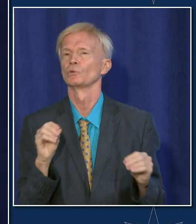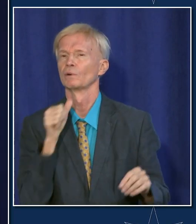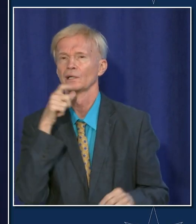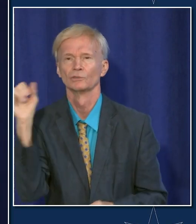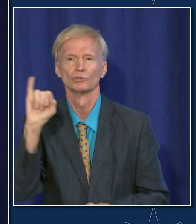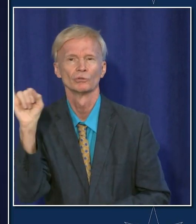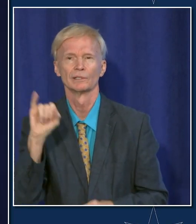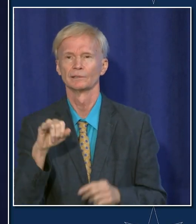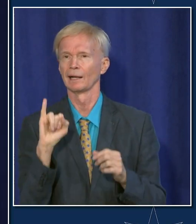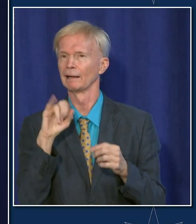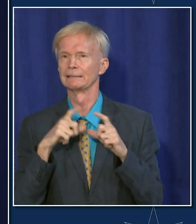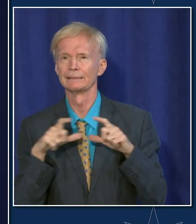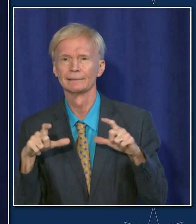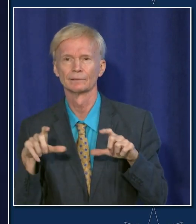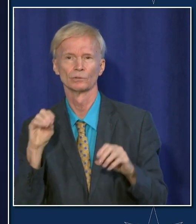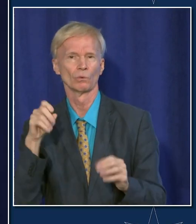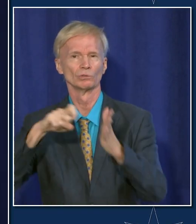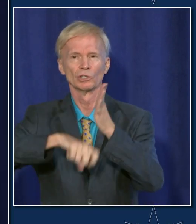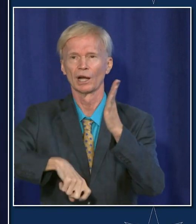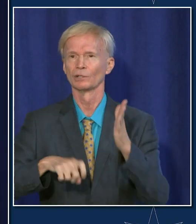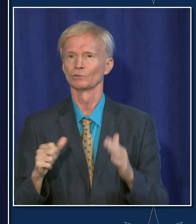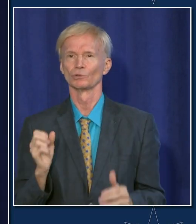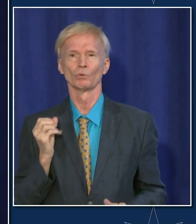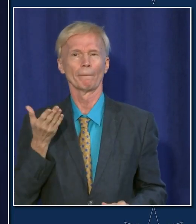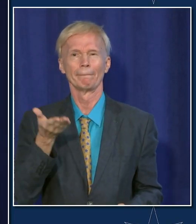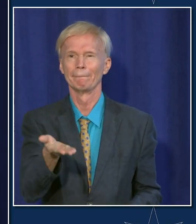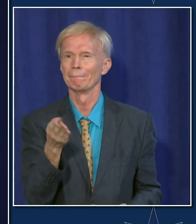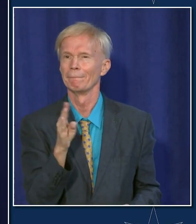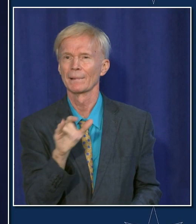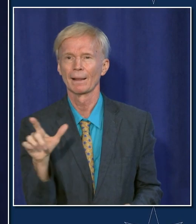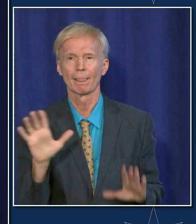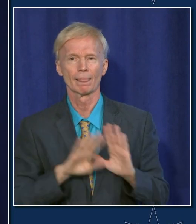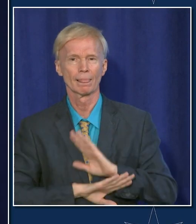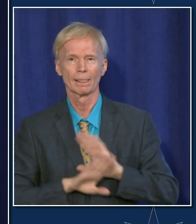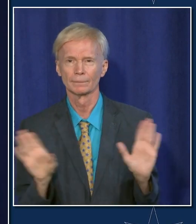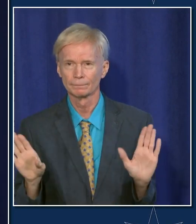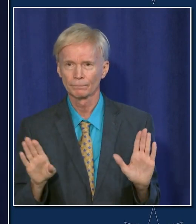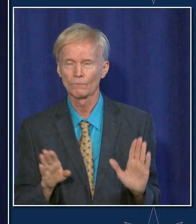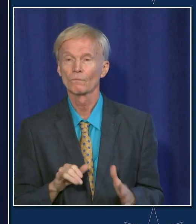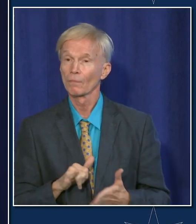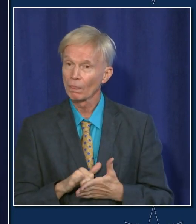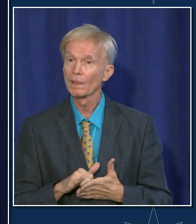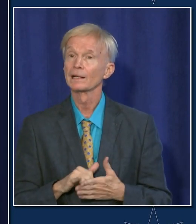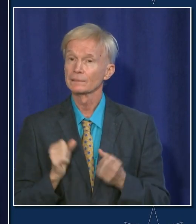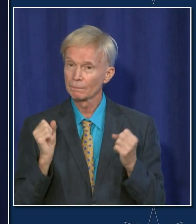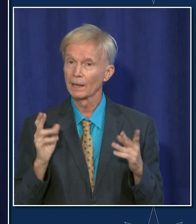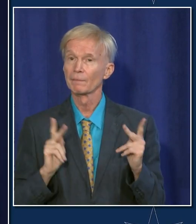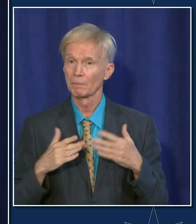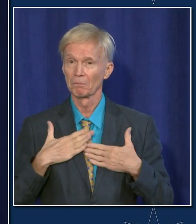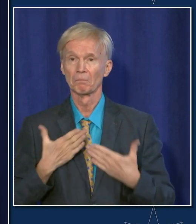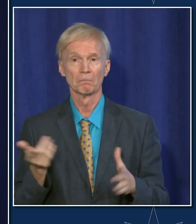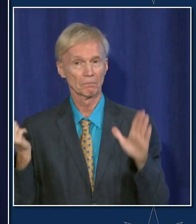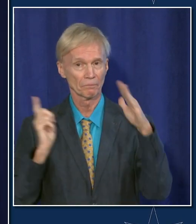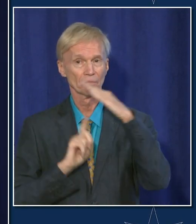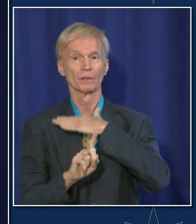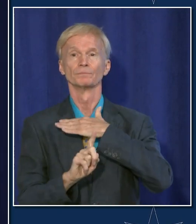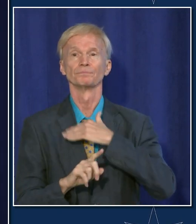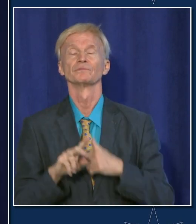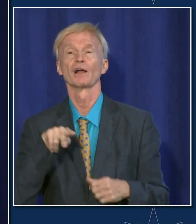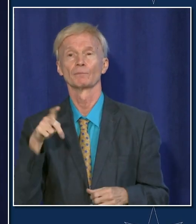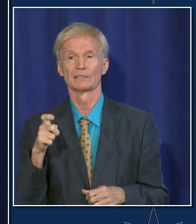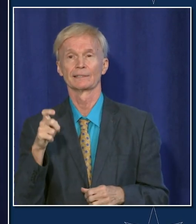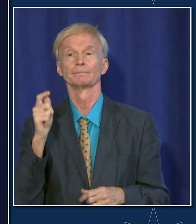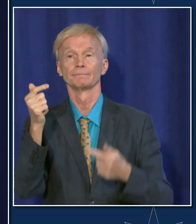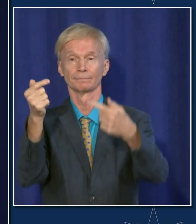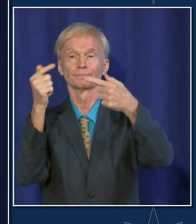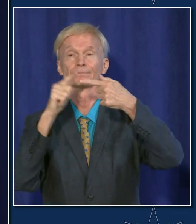no identification, no cost. You will not get a bill. And that's how many Chicagoans are getting vaccinated. After